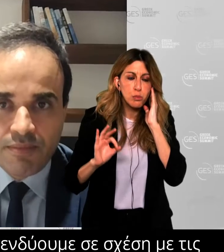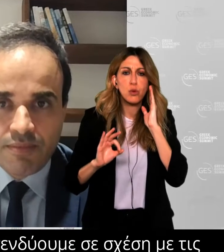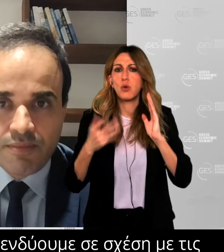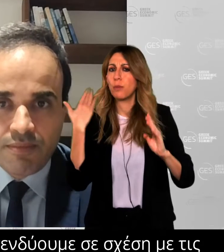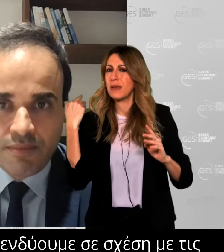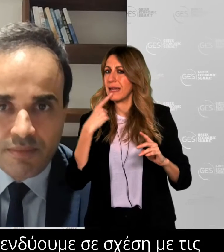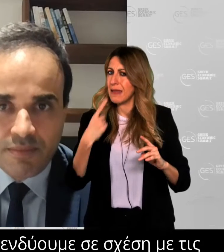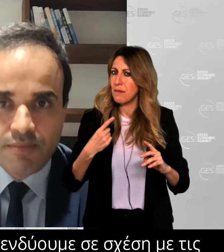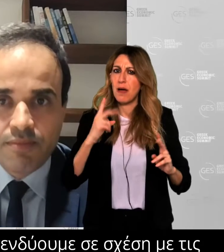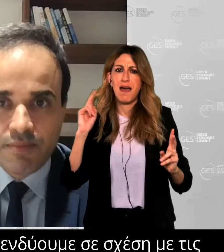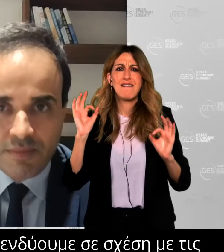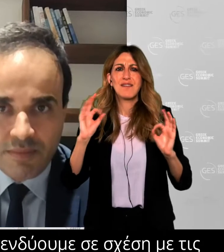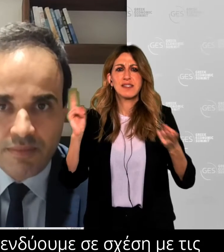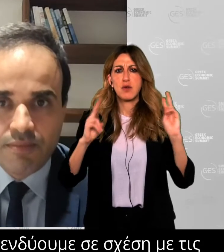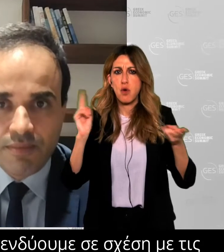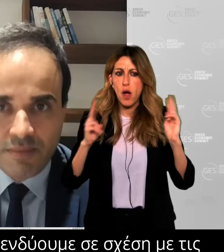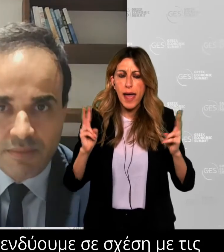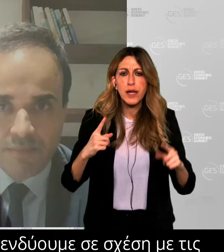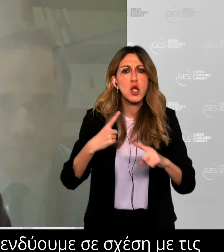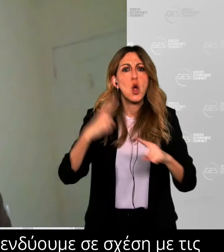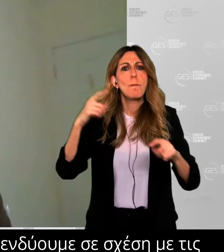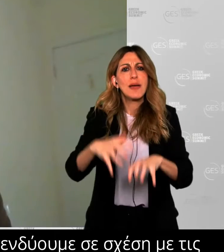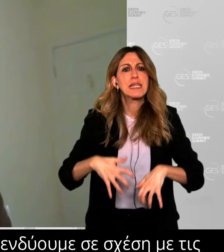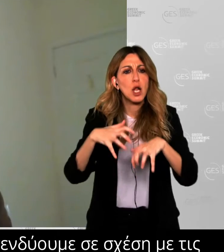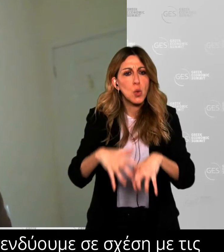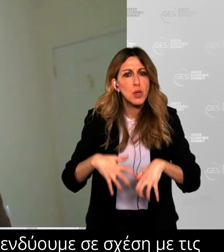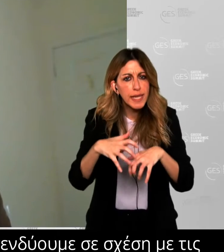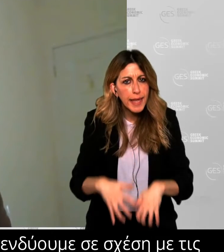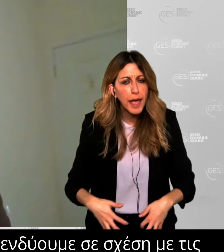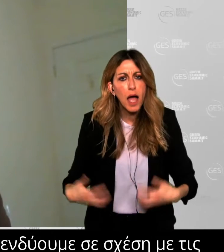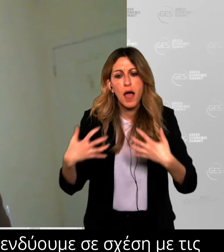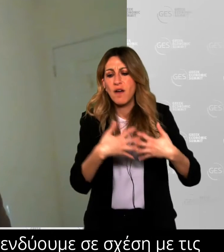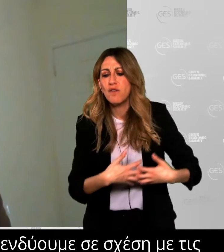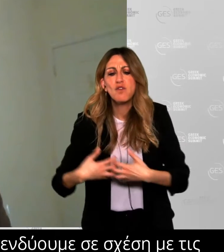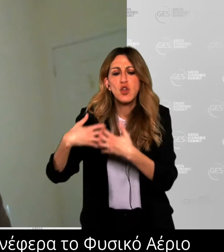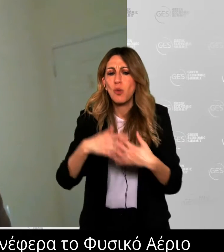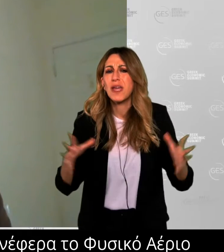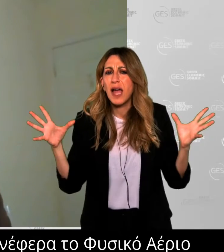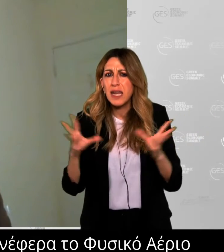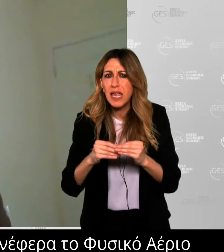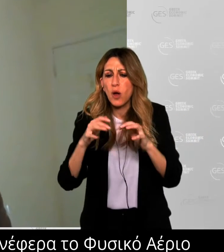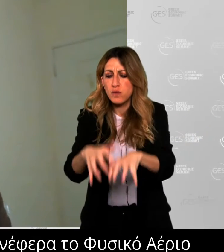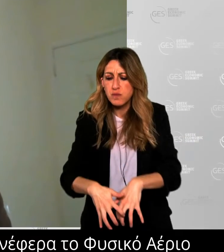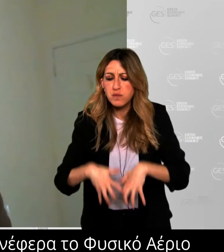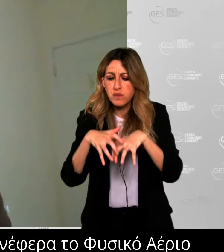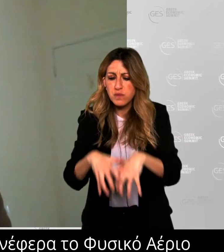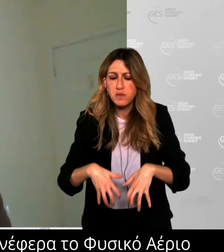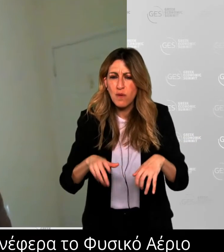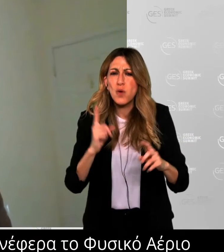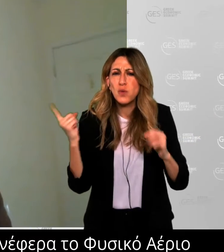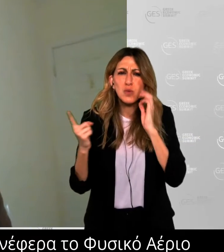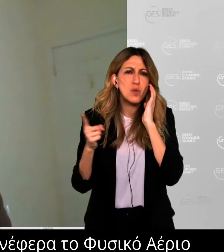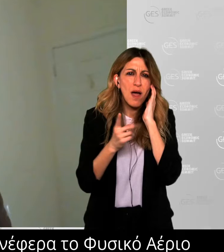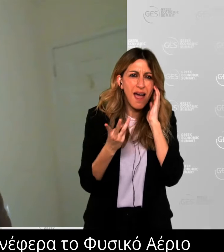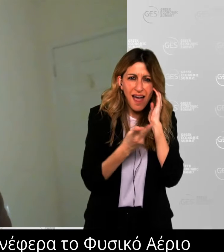where we thought they represented the highest levels of emissions in the portfolio, so around 2/3 of the emissions that we baselined. And then we set the targets, and we set